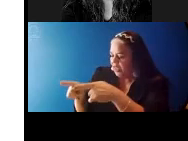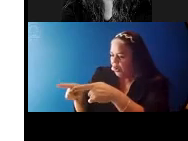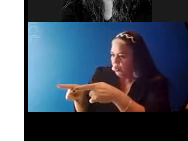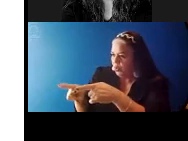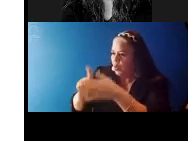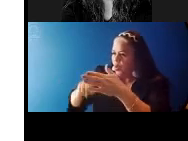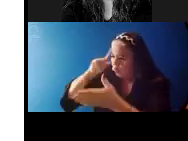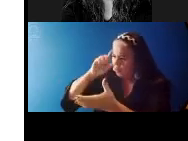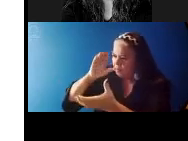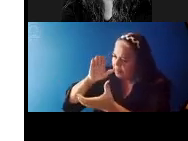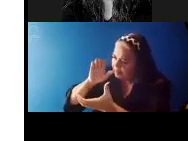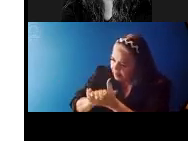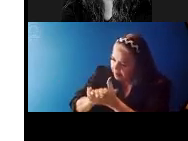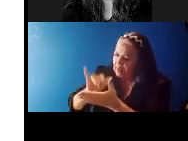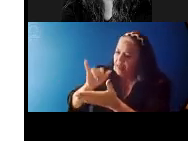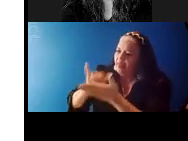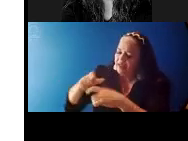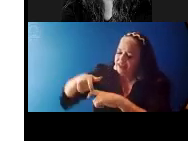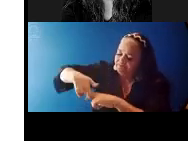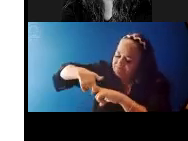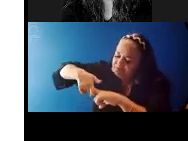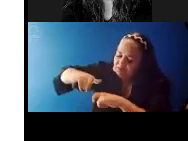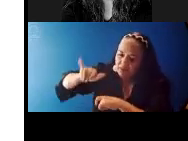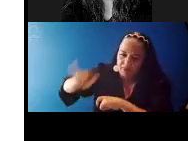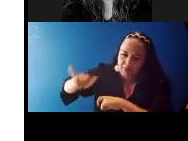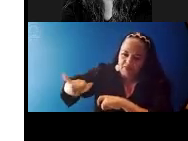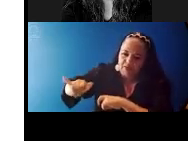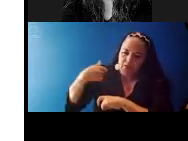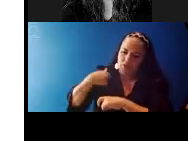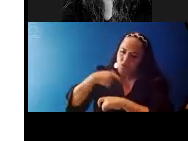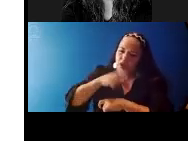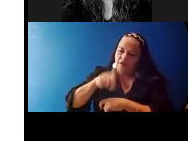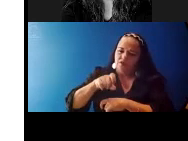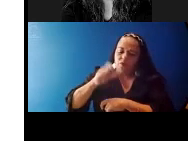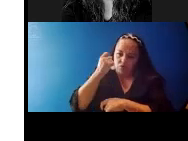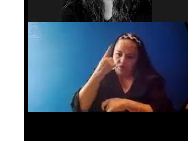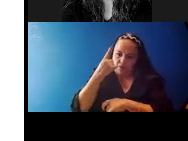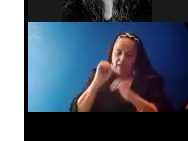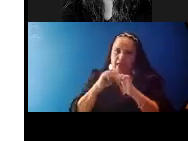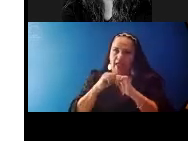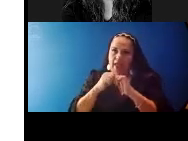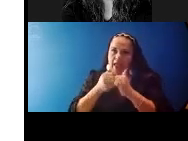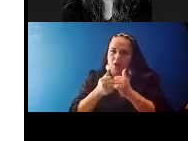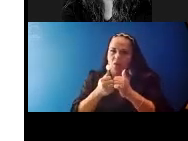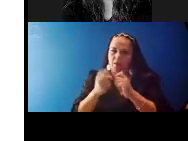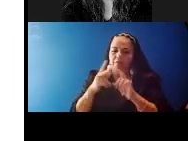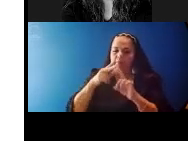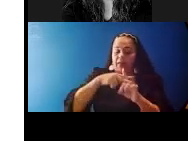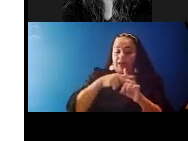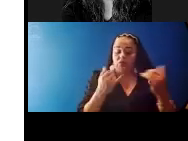be anchoring some of this? And it's important that we understand this and how it connects to the current constructs, because we have